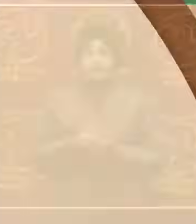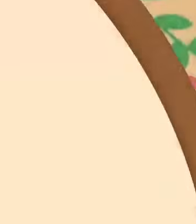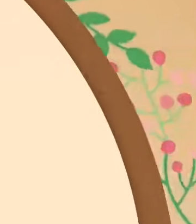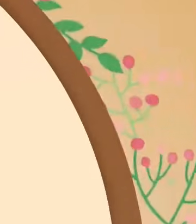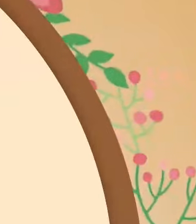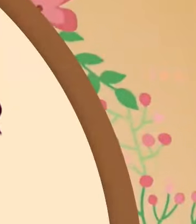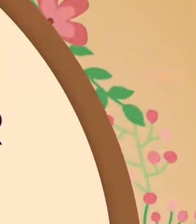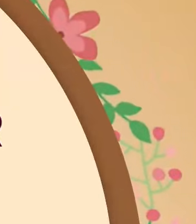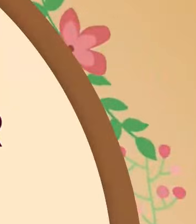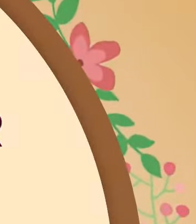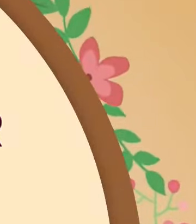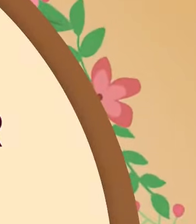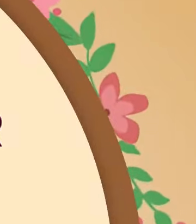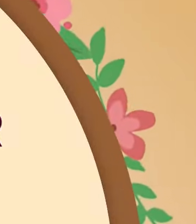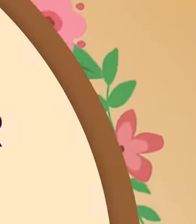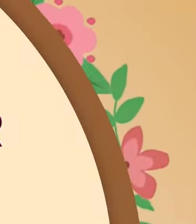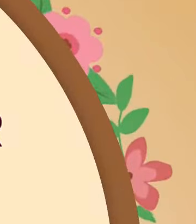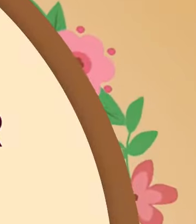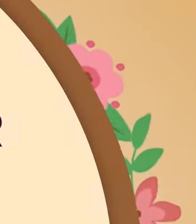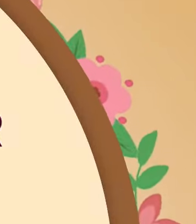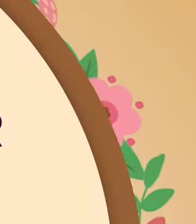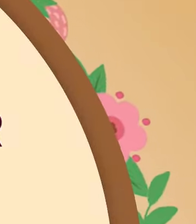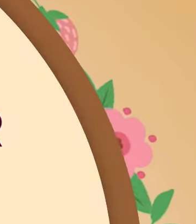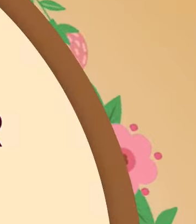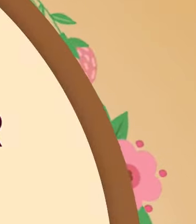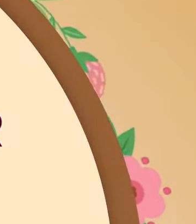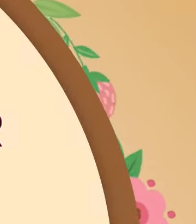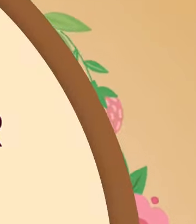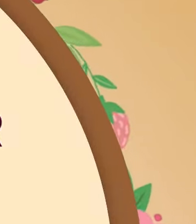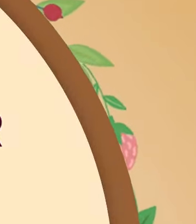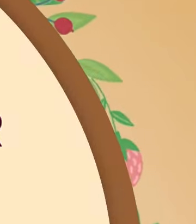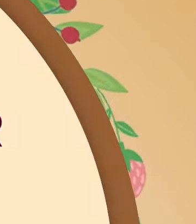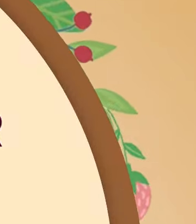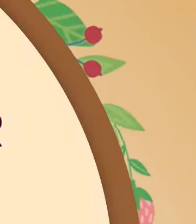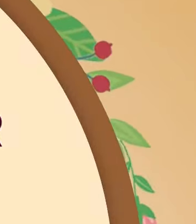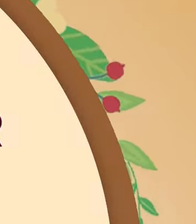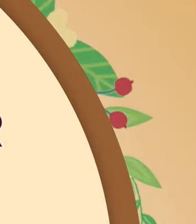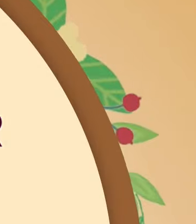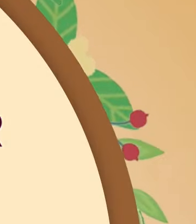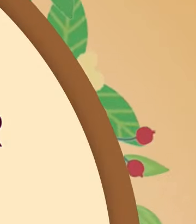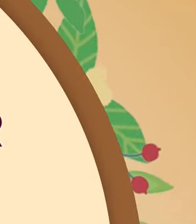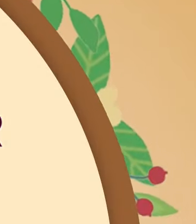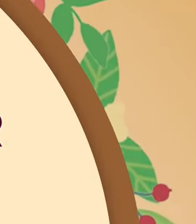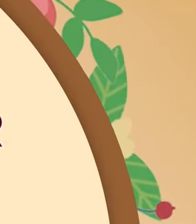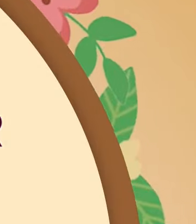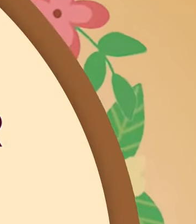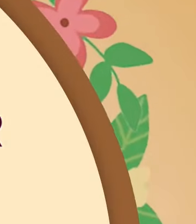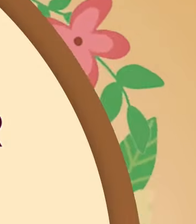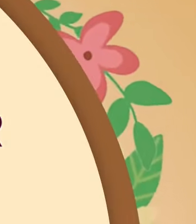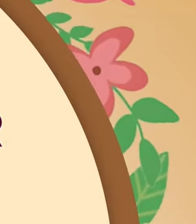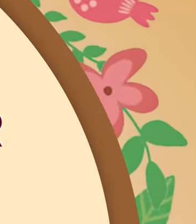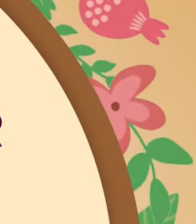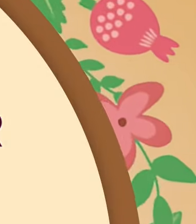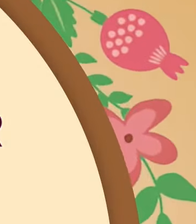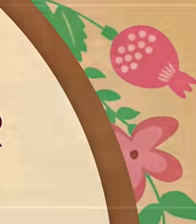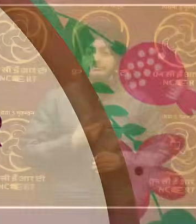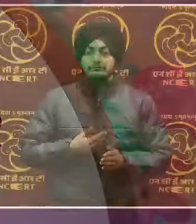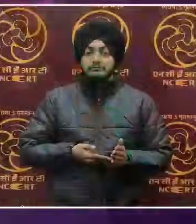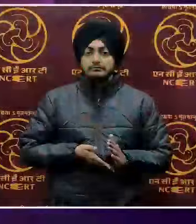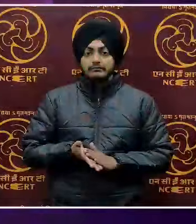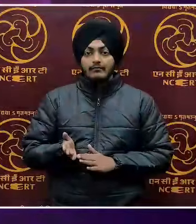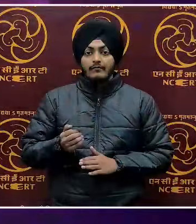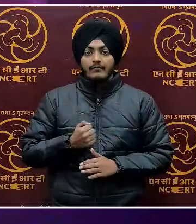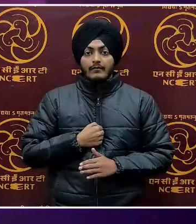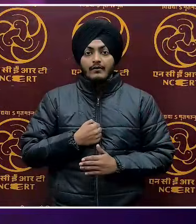your textbook titled Little Drops of Water. And before we actually go into the session